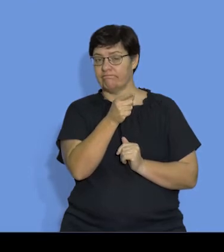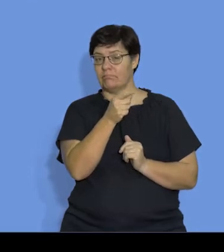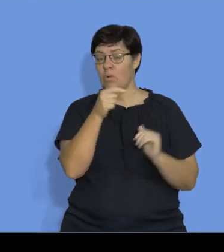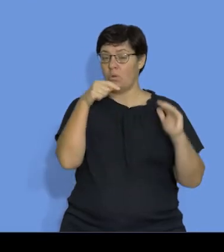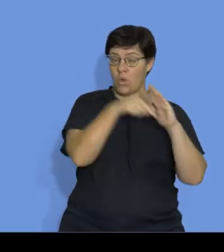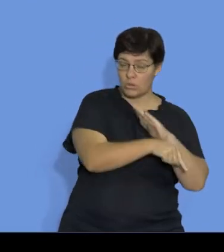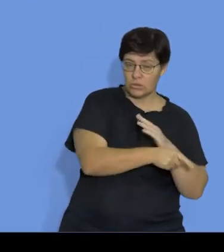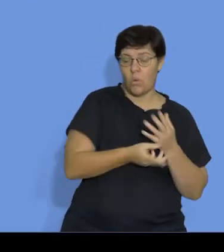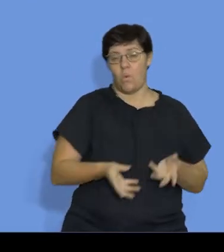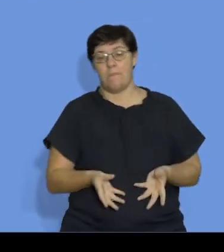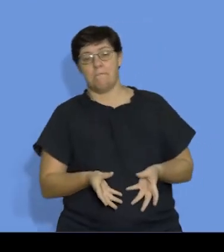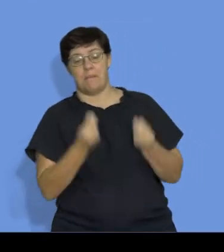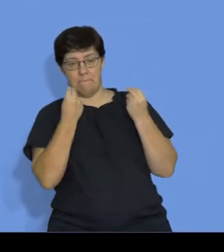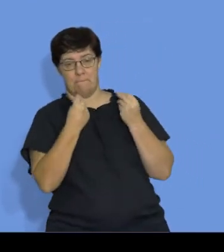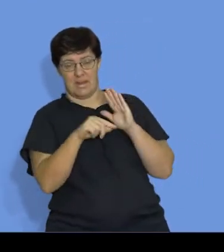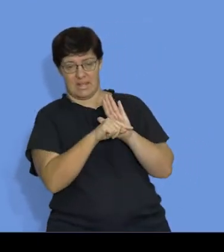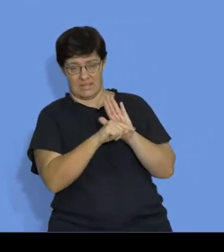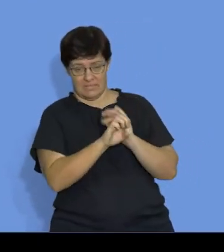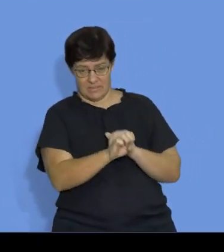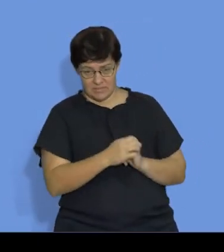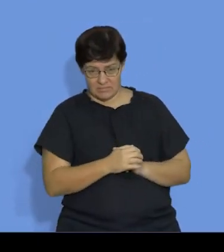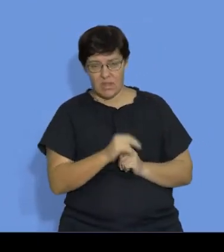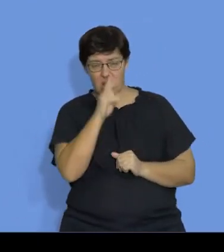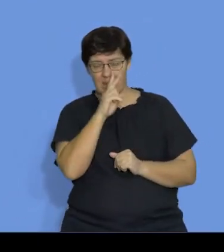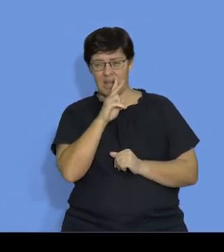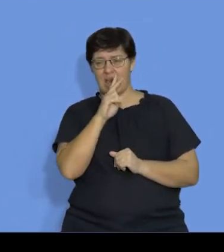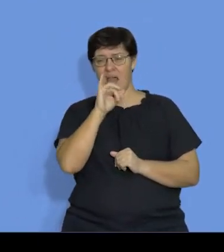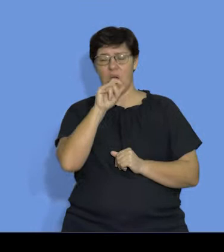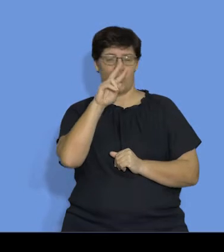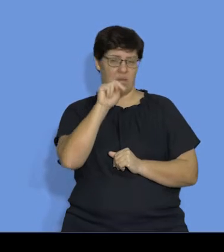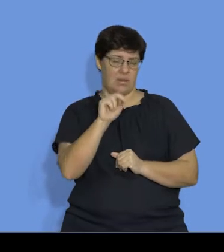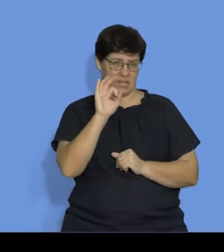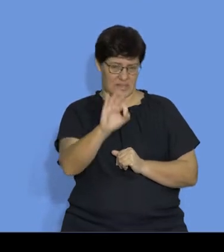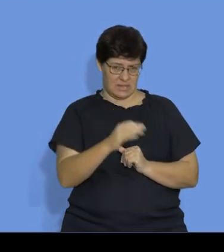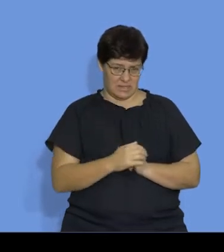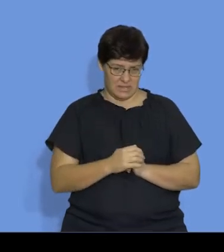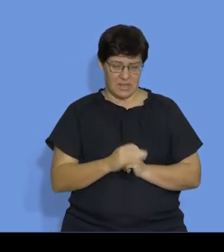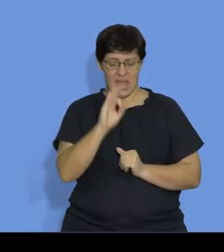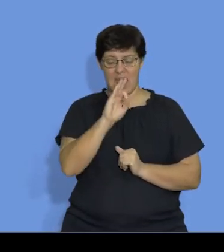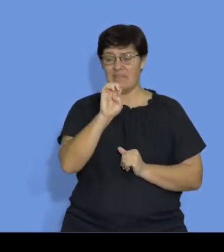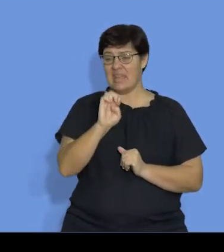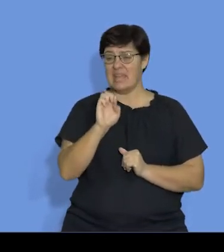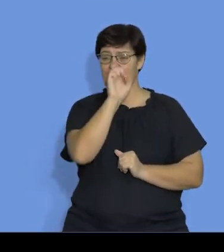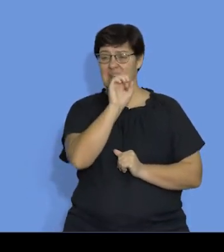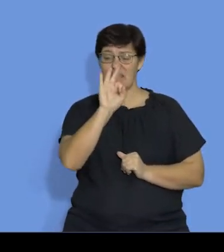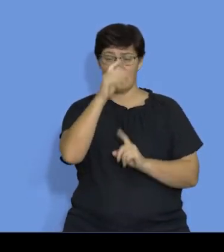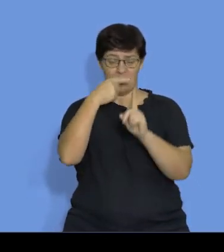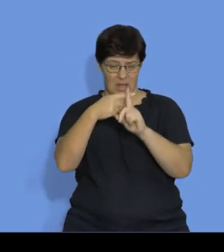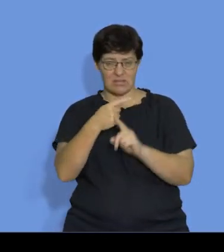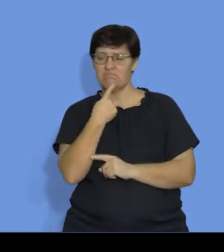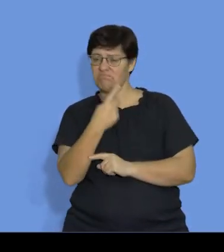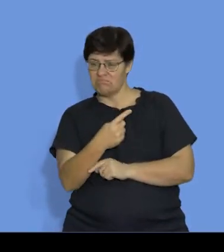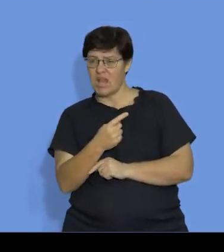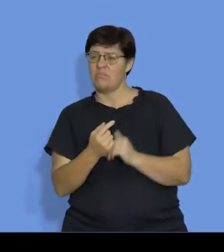gain. All right, let's look at ion 3. Okay, we can immediately extract ion 3 in terms of what its state on the